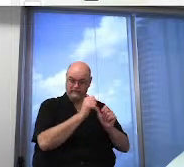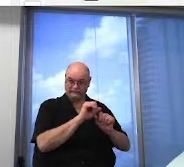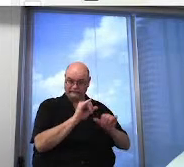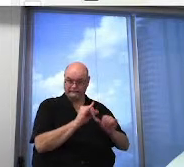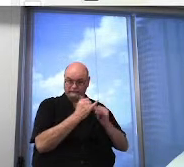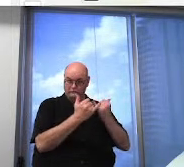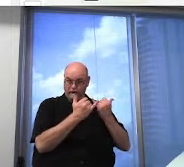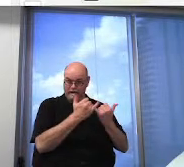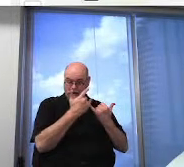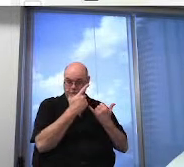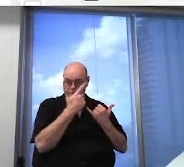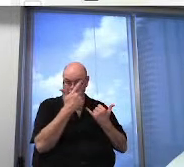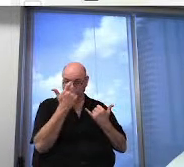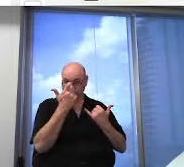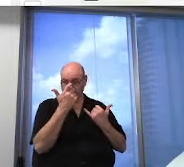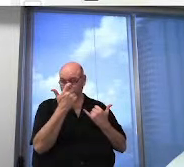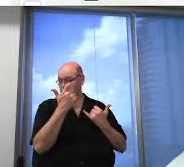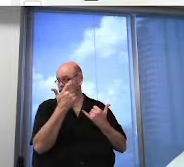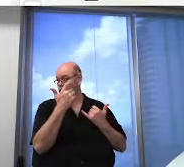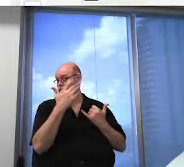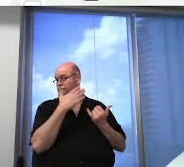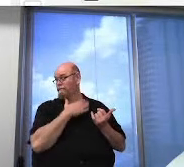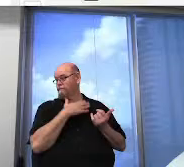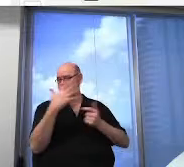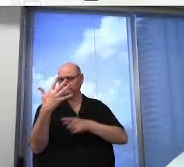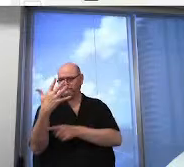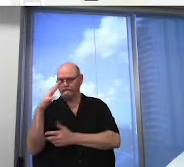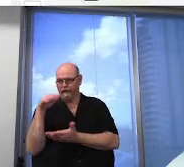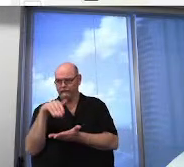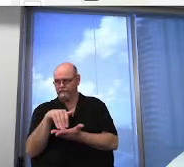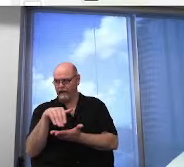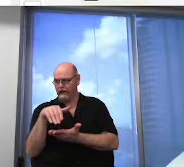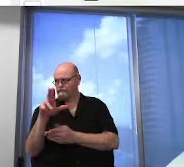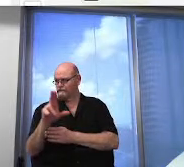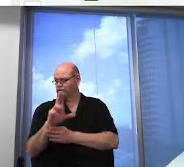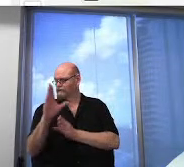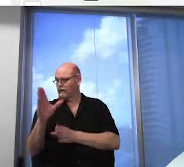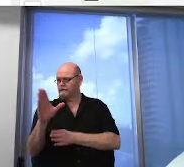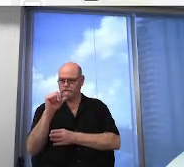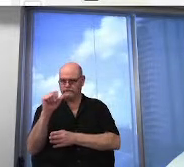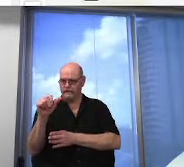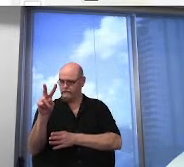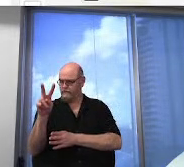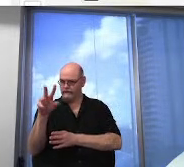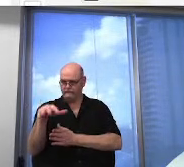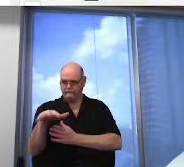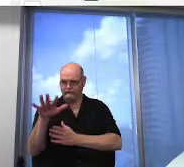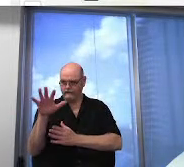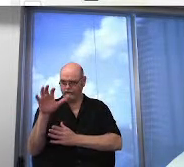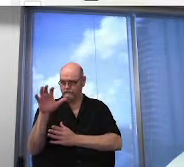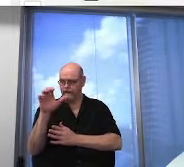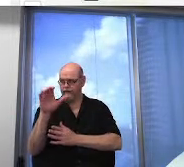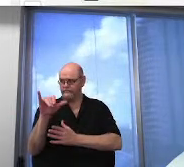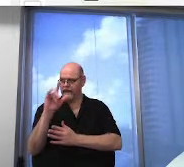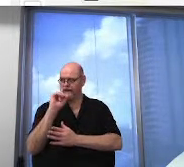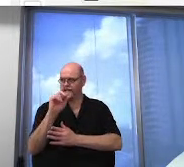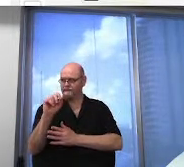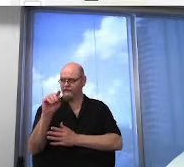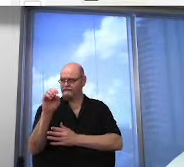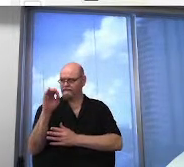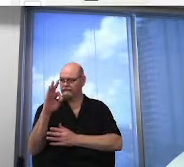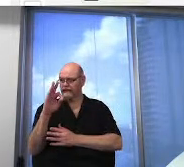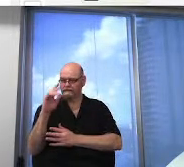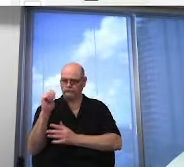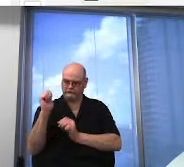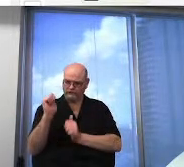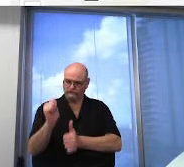right now because you are actually having my right arm holding 5,000 customers, now 2,500. That is the state of the system.